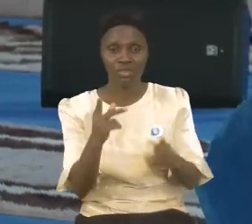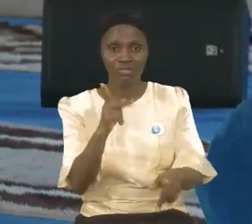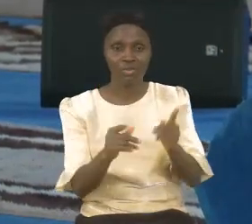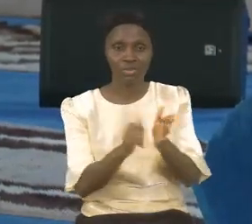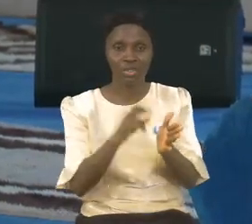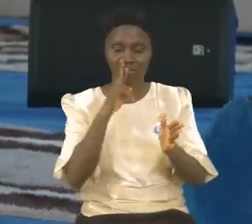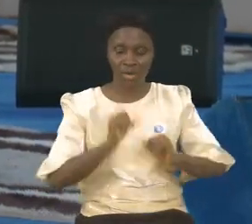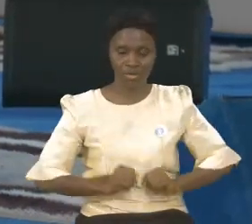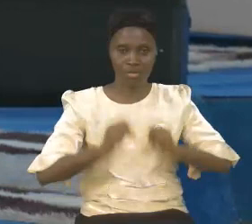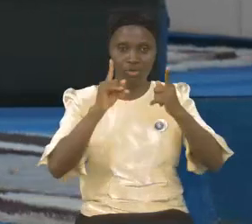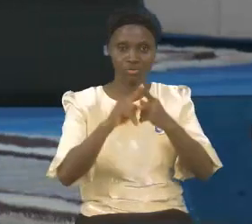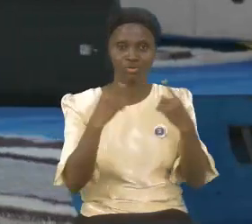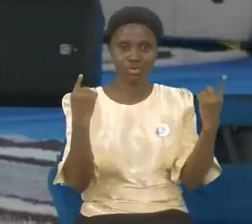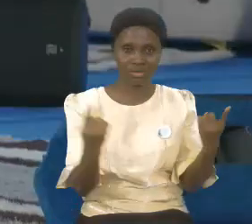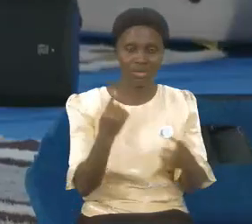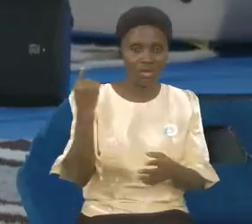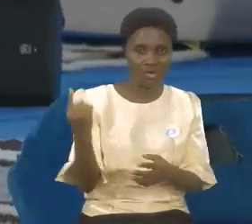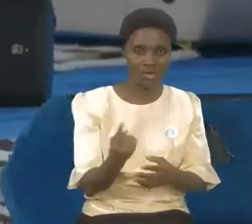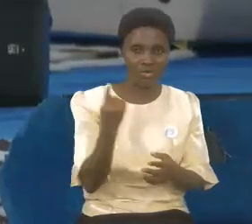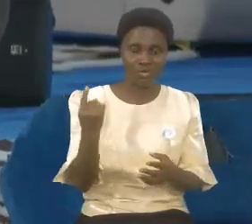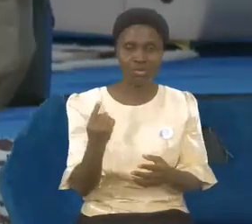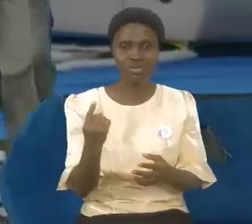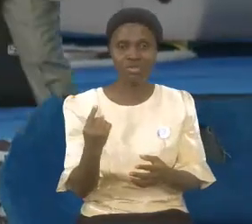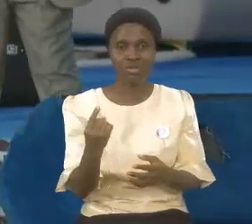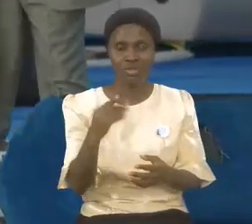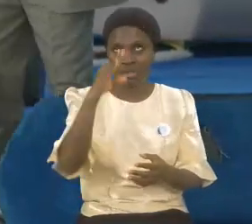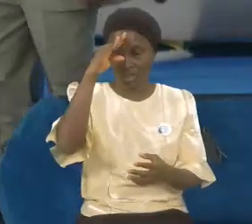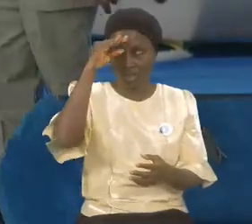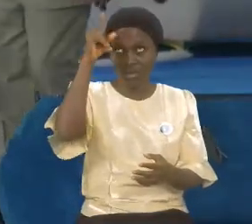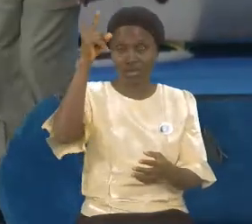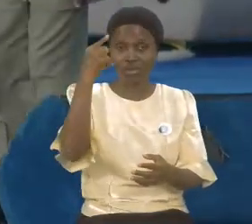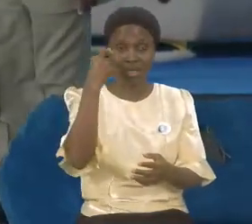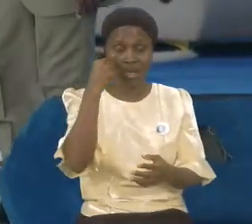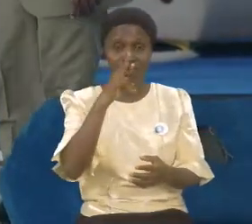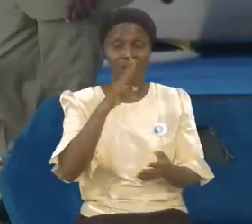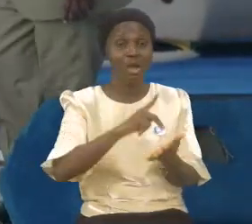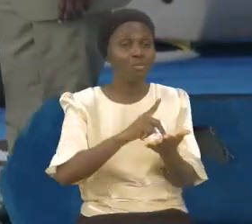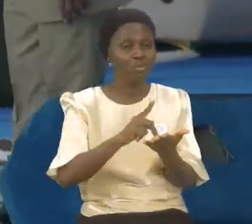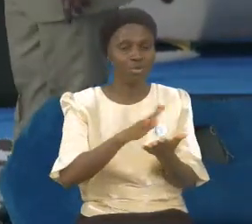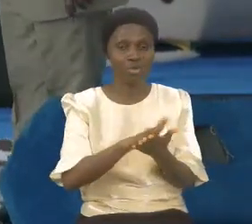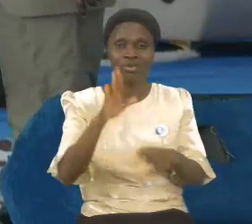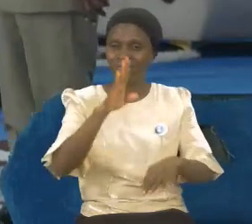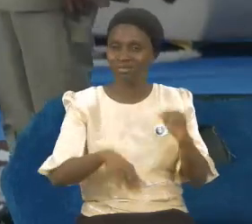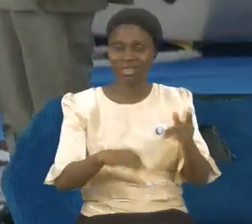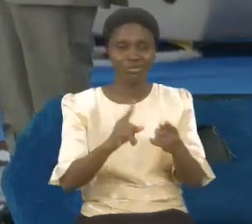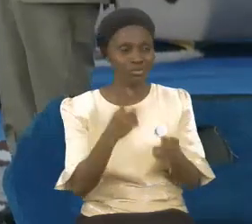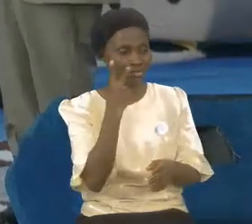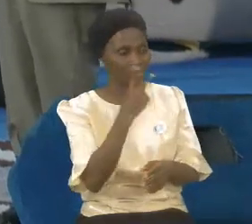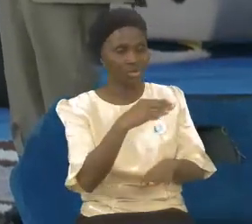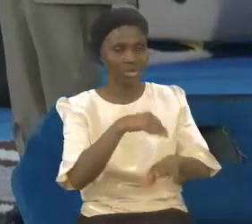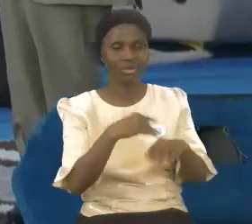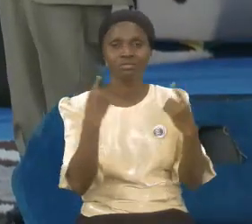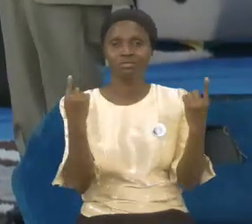sin and iniquity. His eyes are purer than beholding and approving